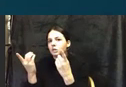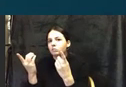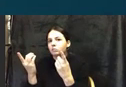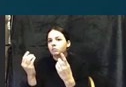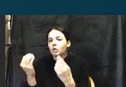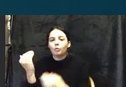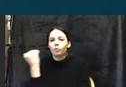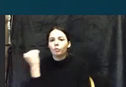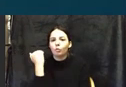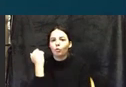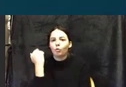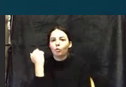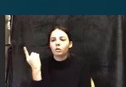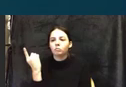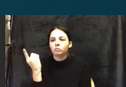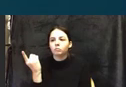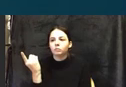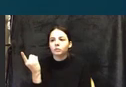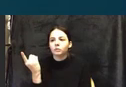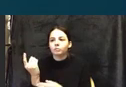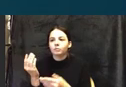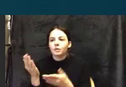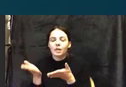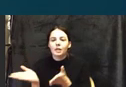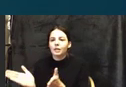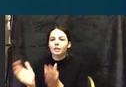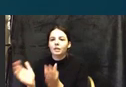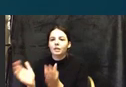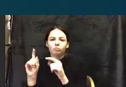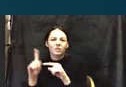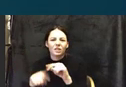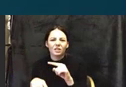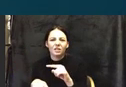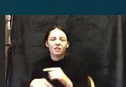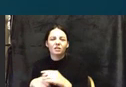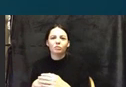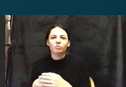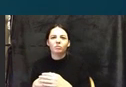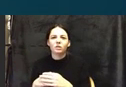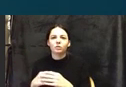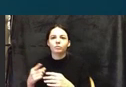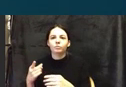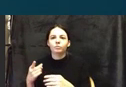that. So the kids went to this man, and this man was raping them,